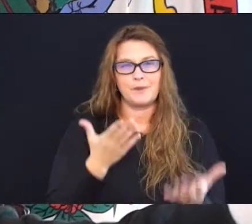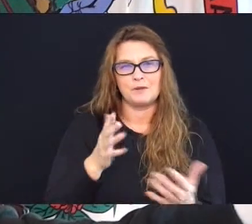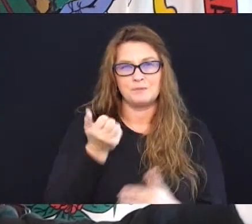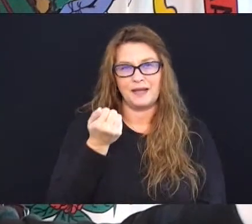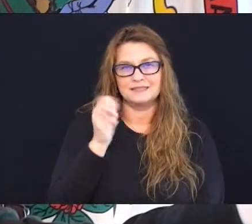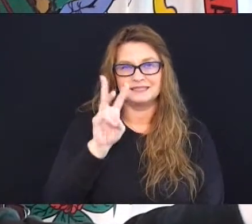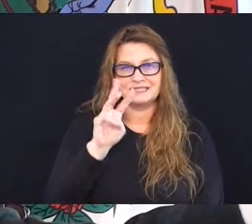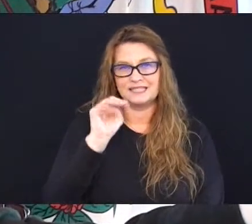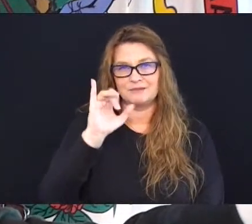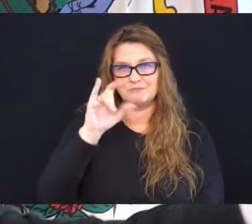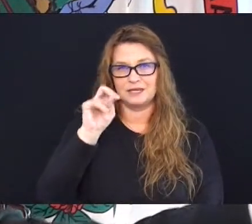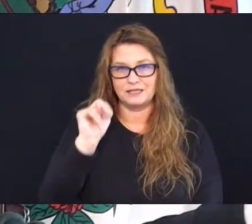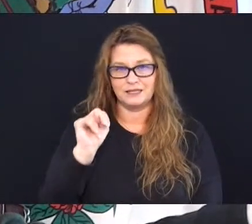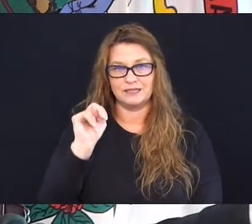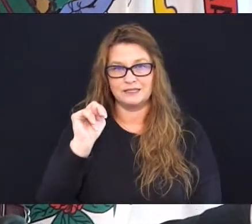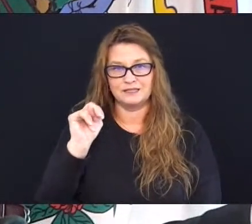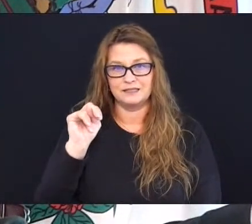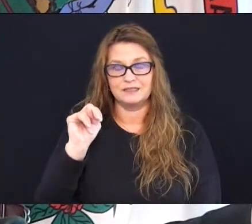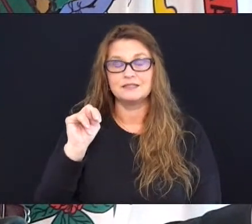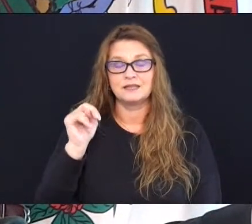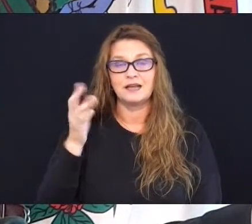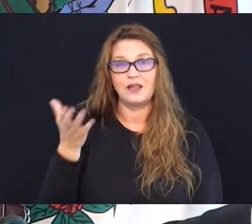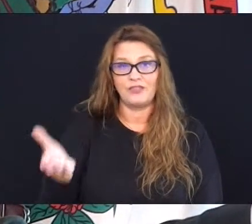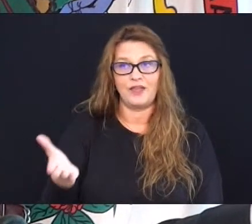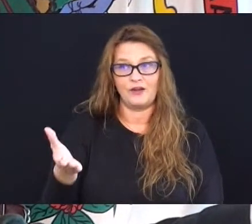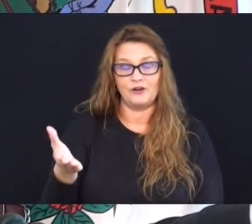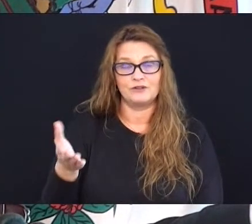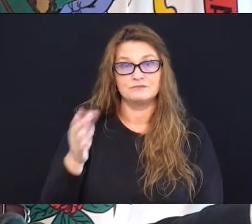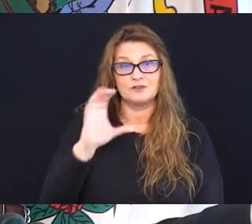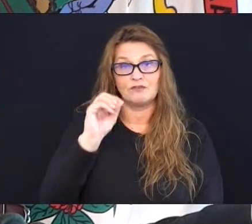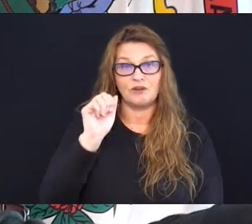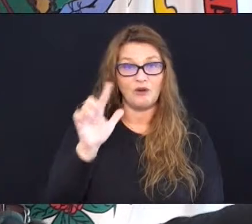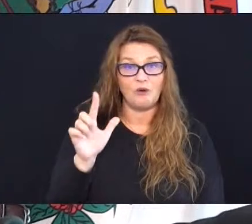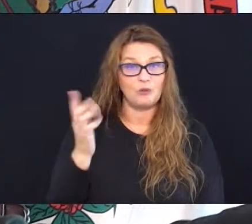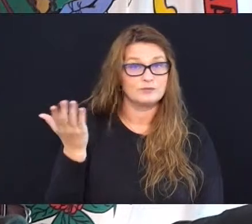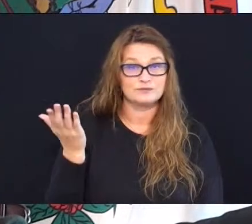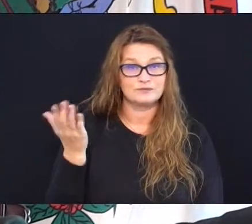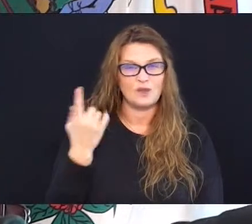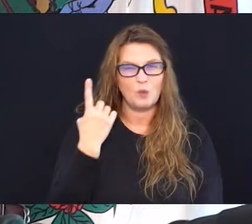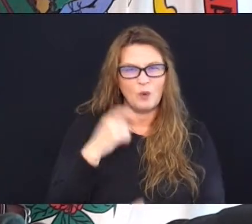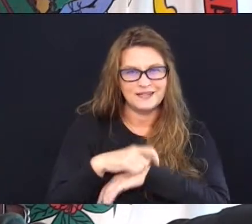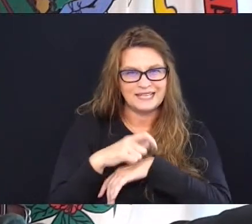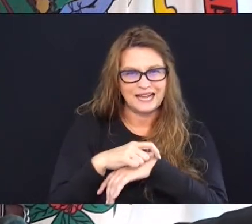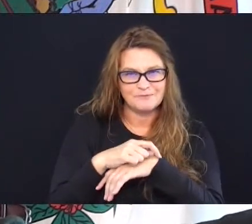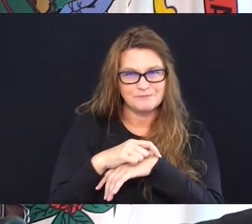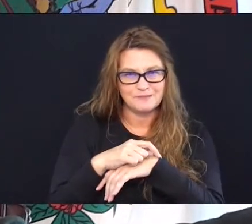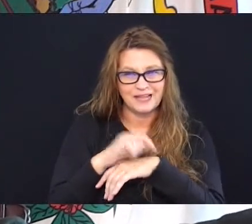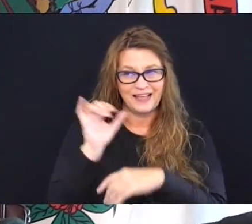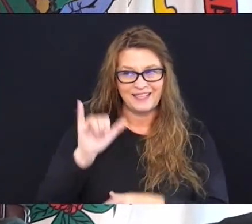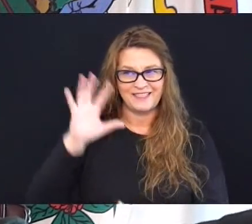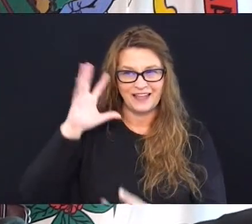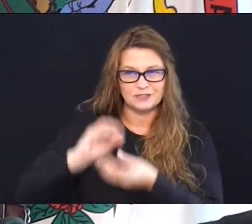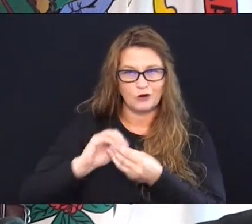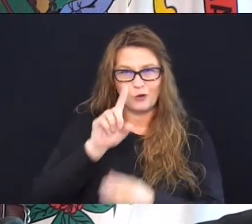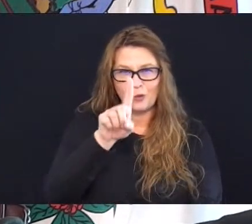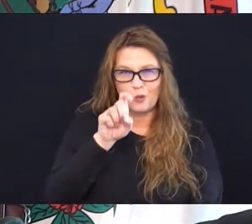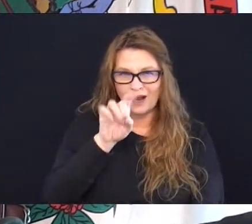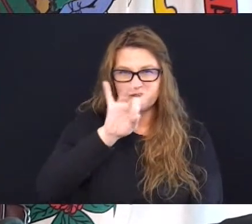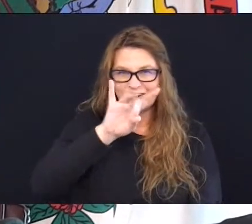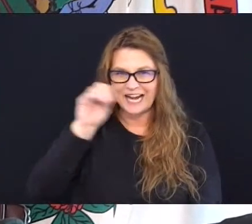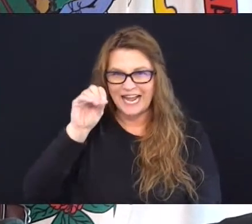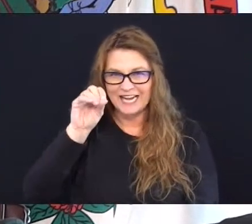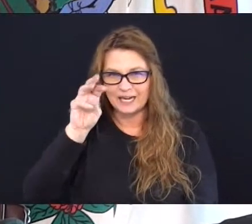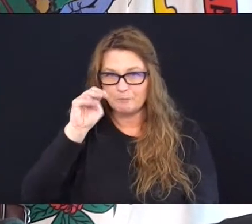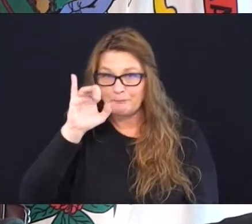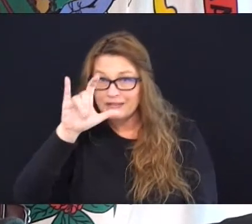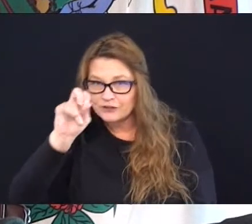16 million tons of metallurgical coal. At one time, that total was 180 million